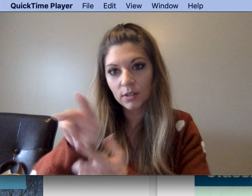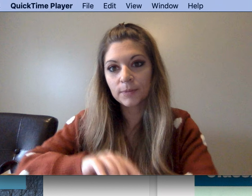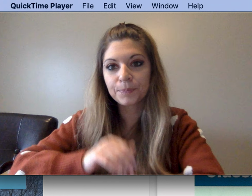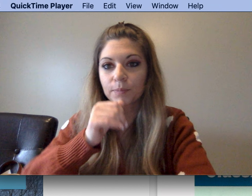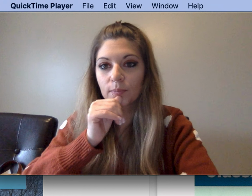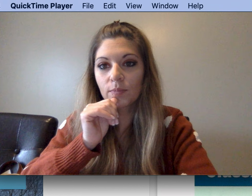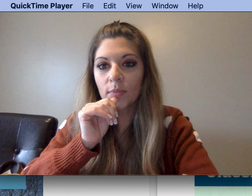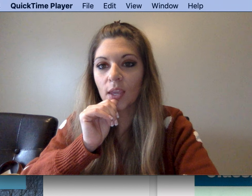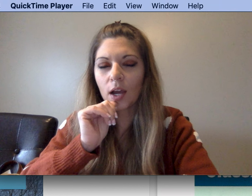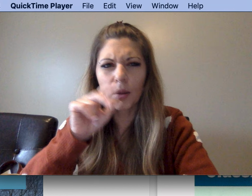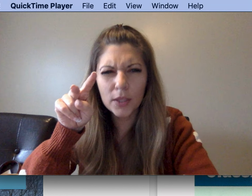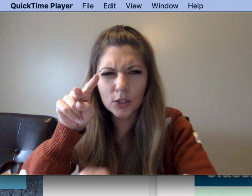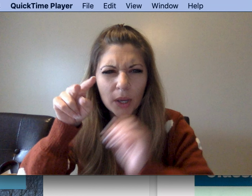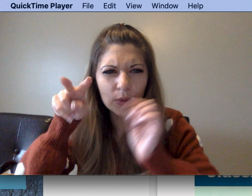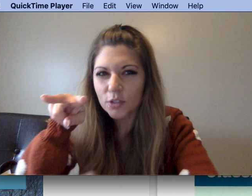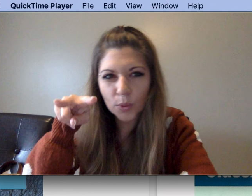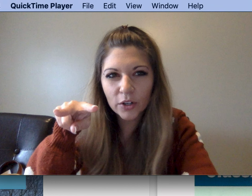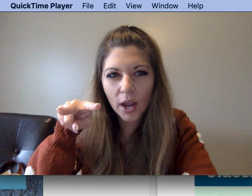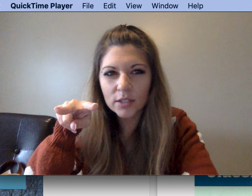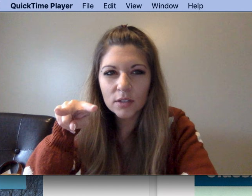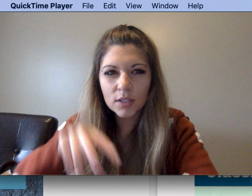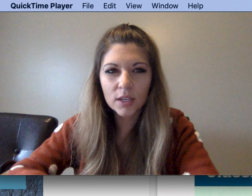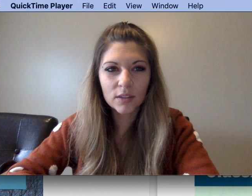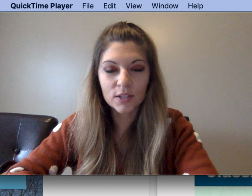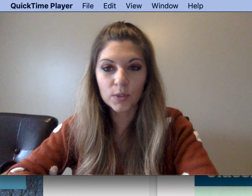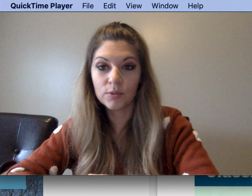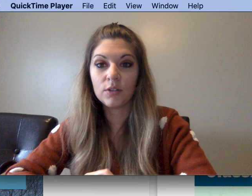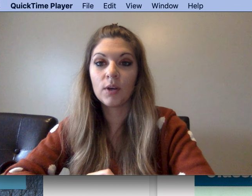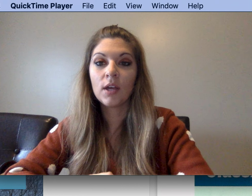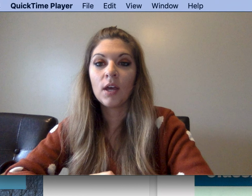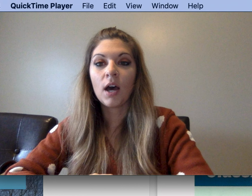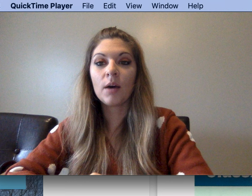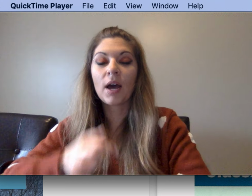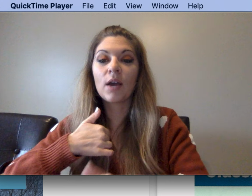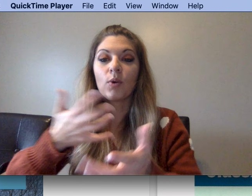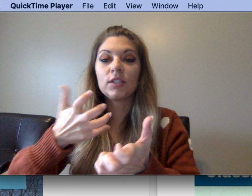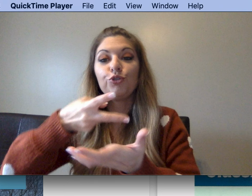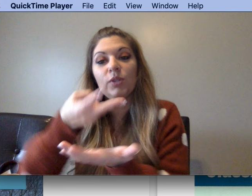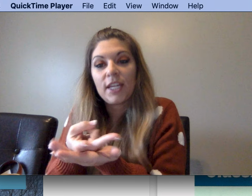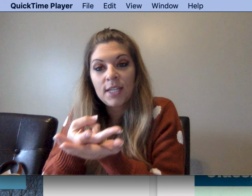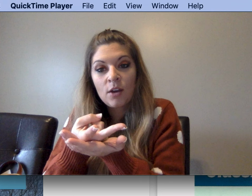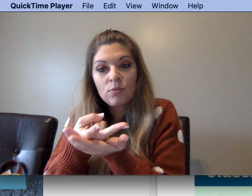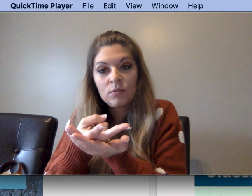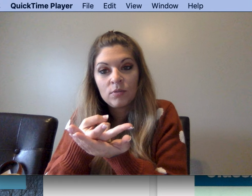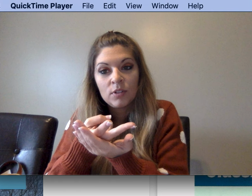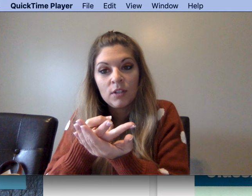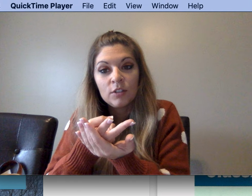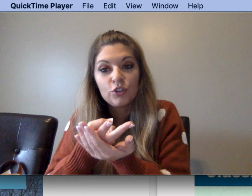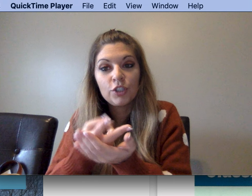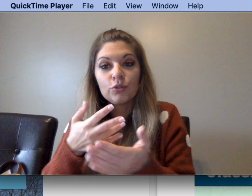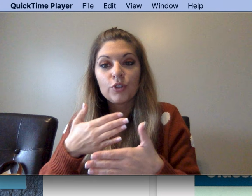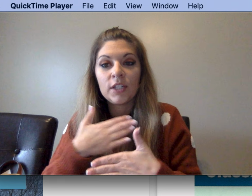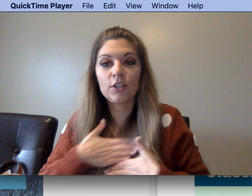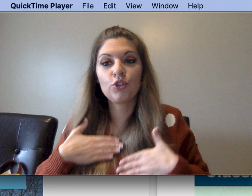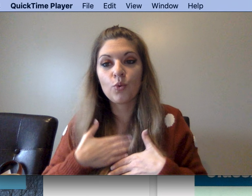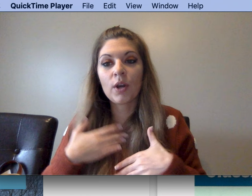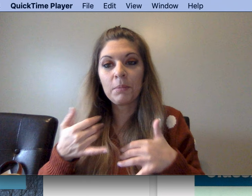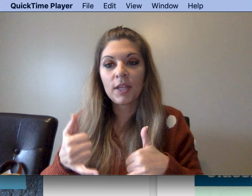motion. And then you might want to squint your eyes. That's what you would do. I want to lay down.